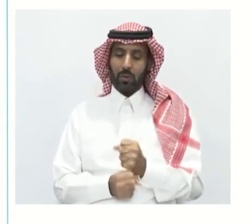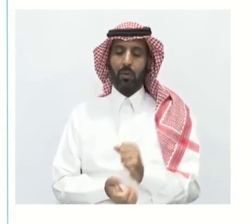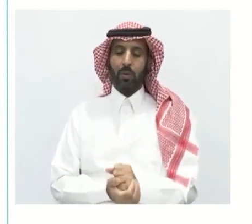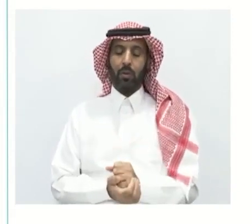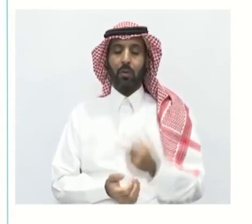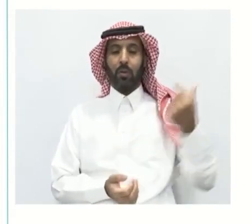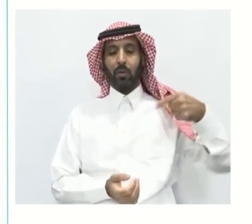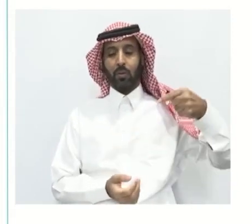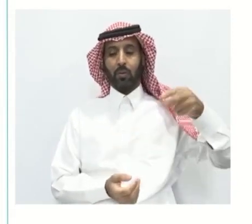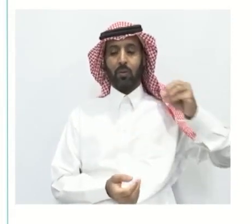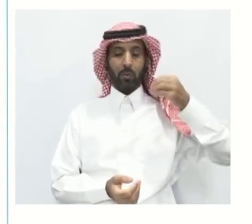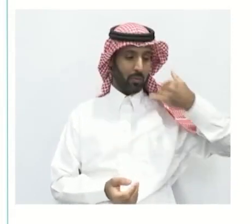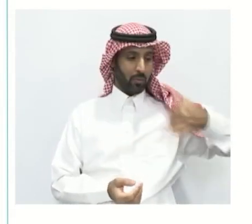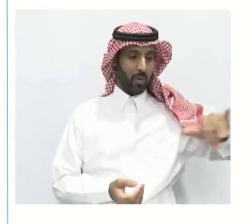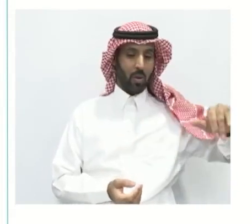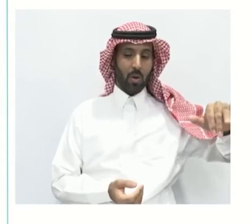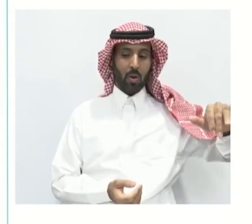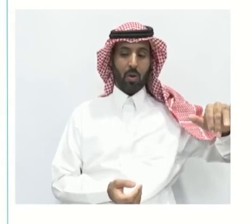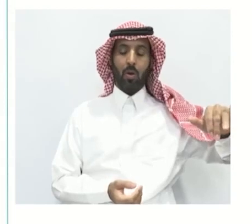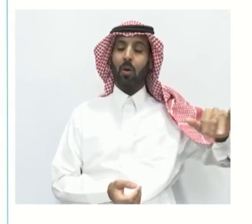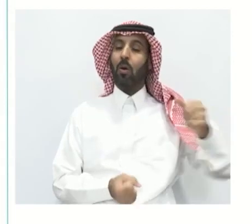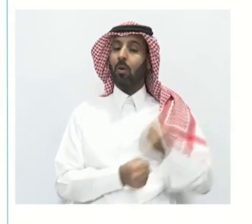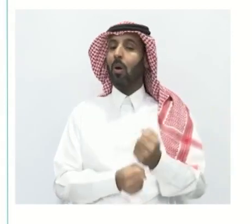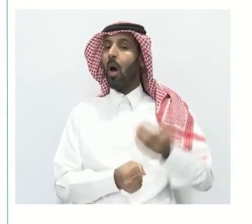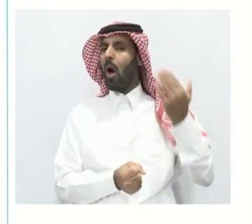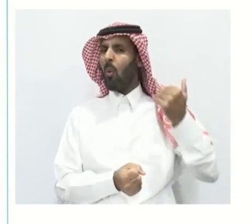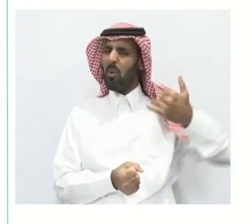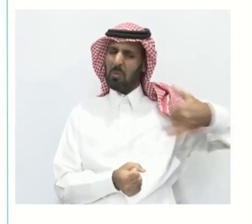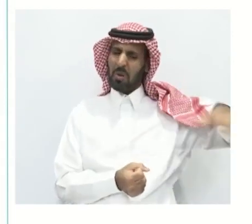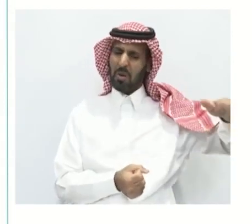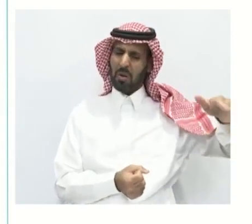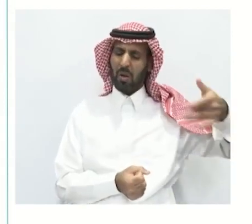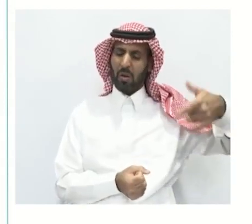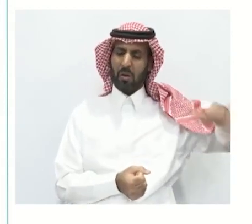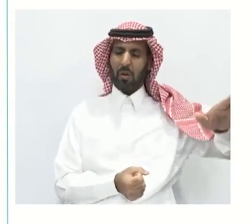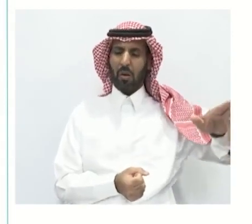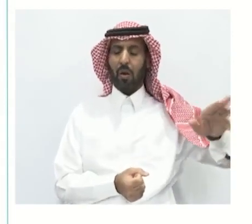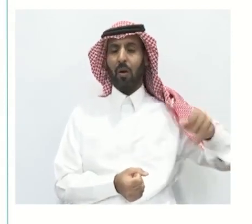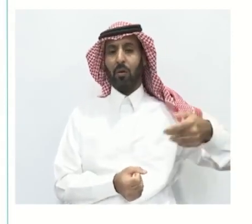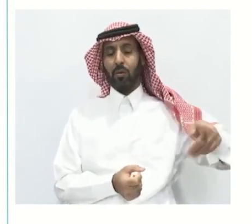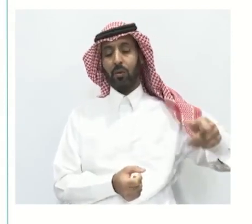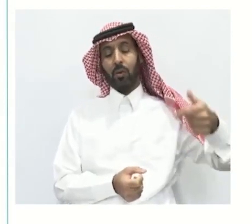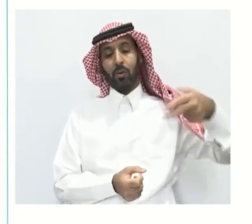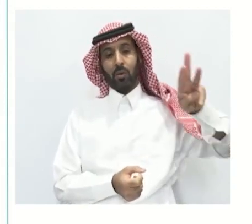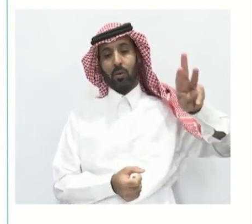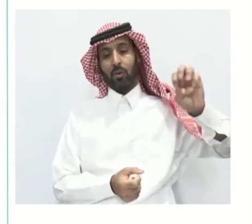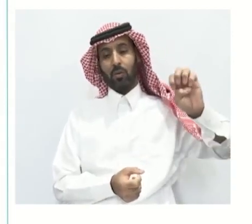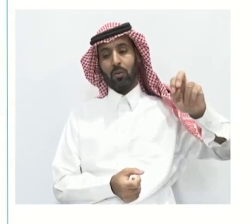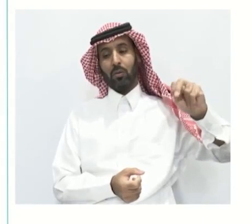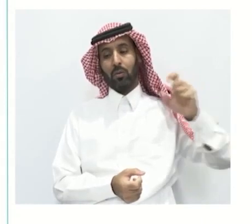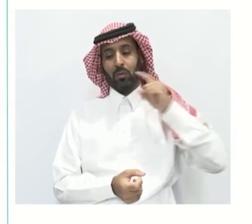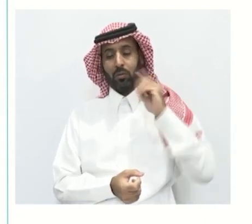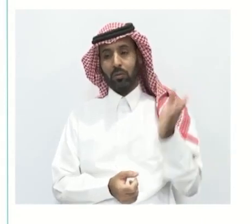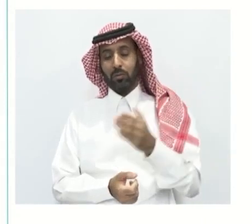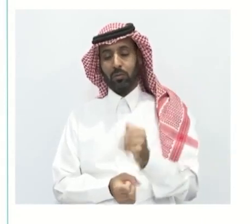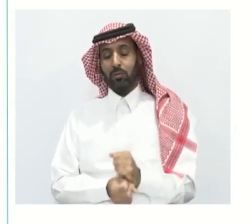for example, go is went. We didn't add ed. We changed the whole